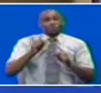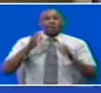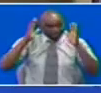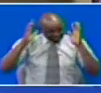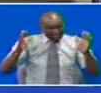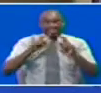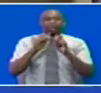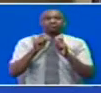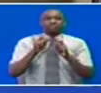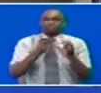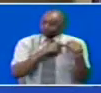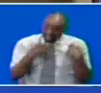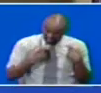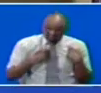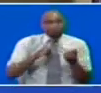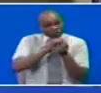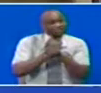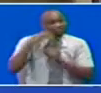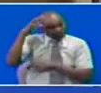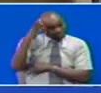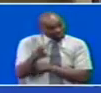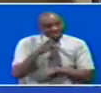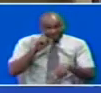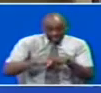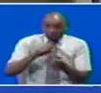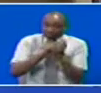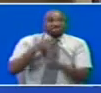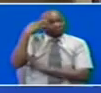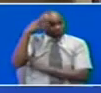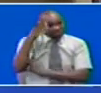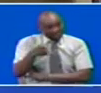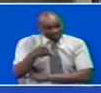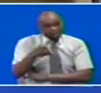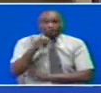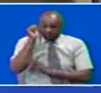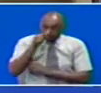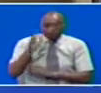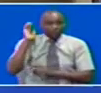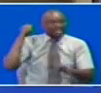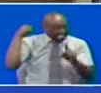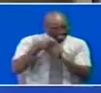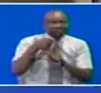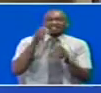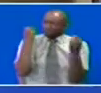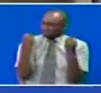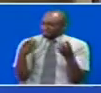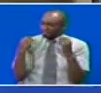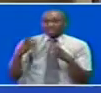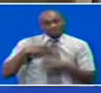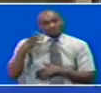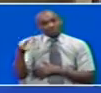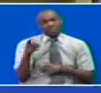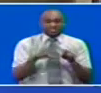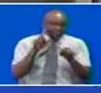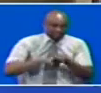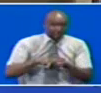impact. It will probably change in the future, but once we train the coaches, we know we will impact very many players at a go. One